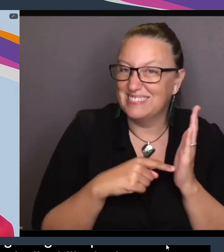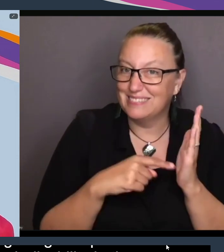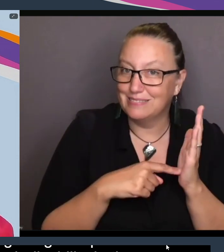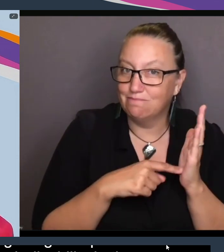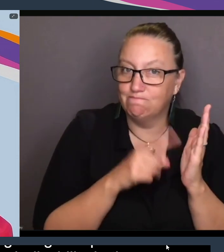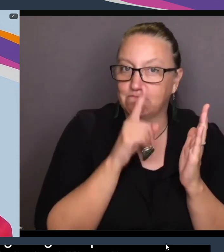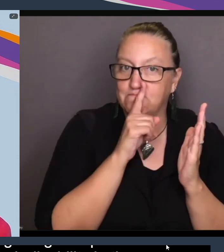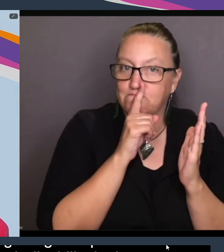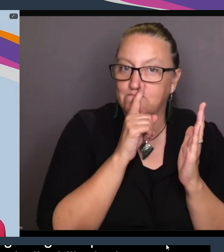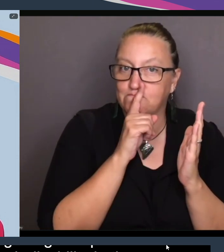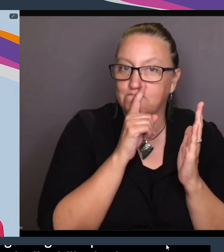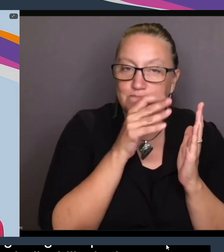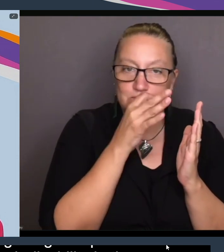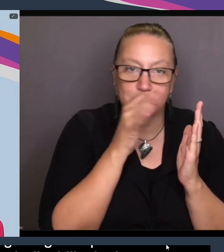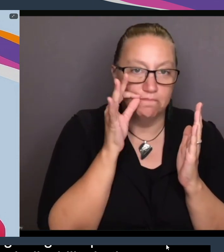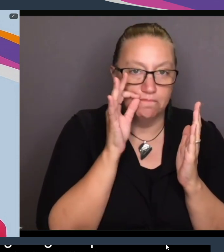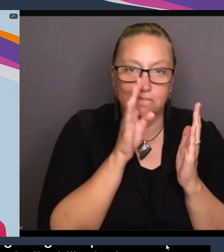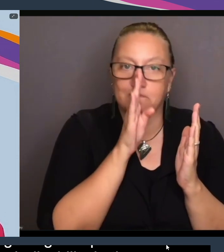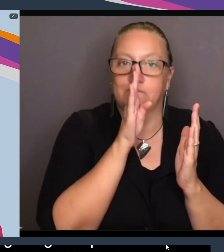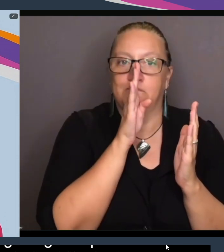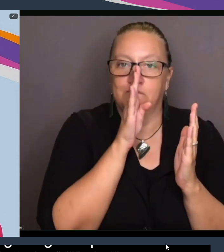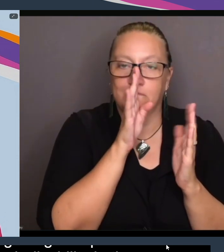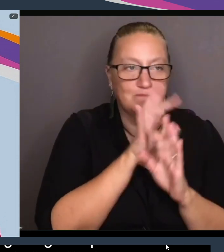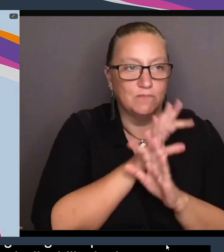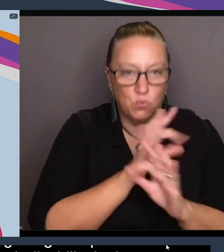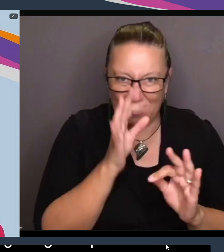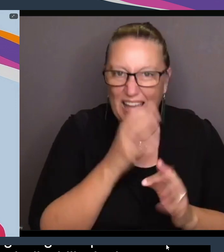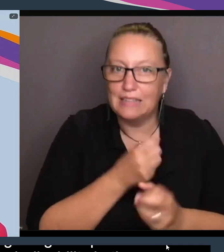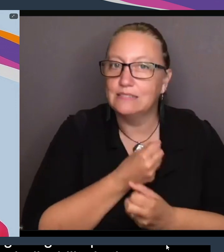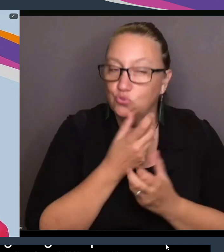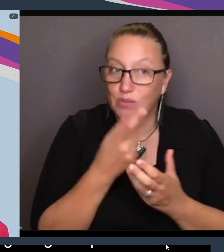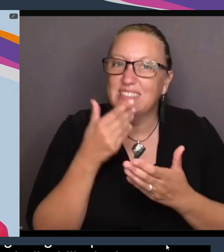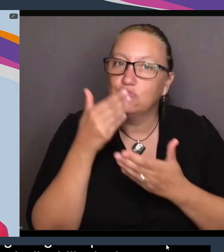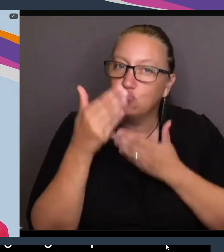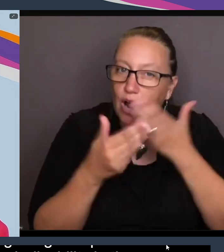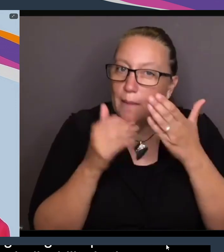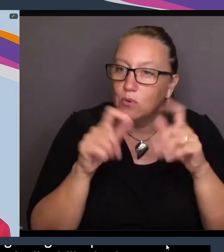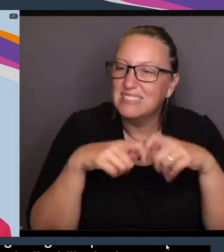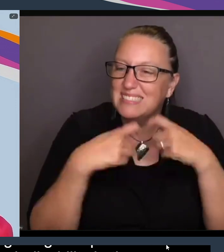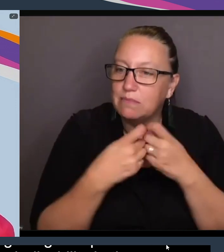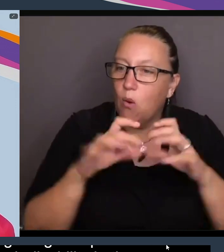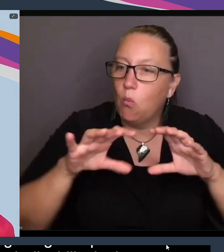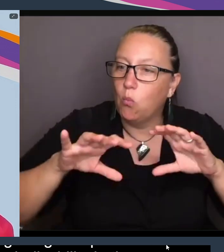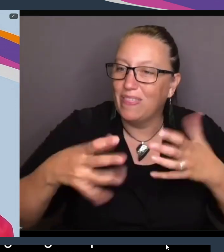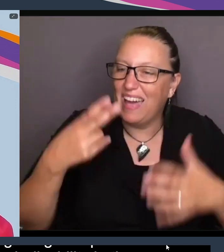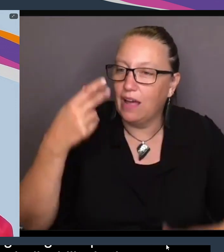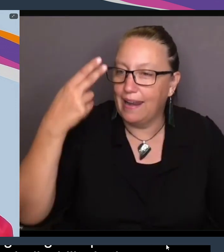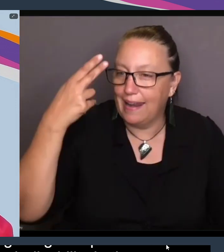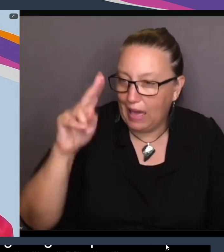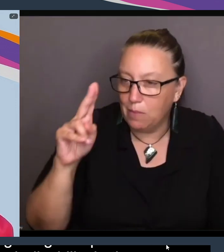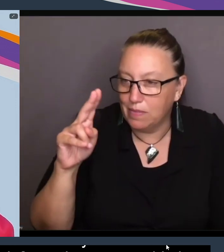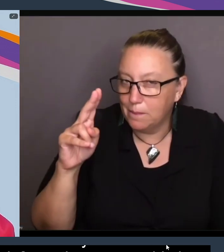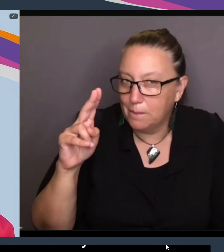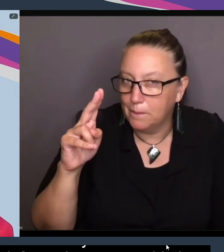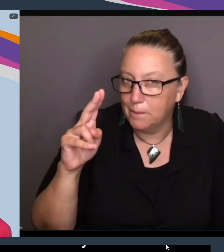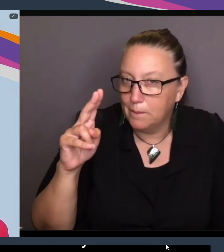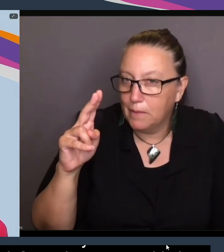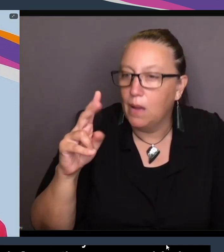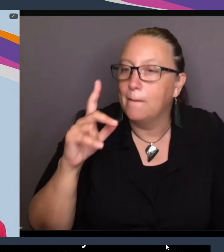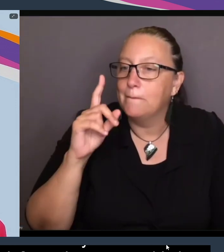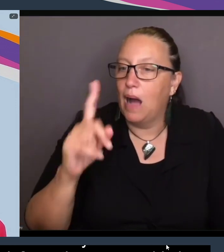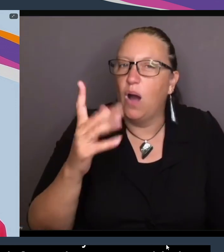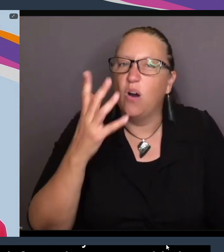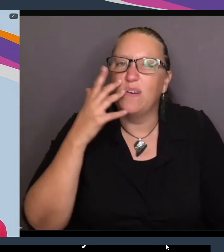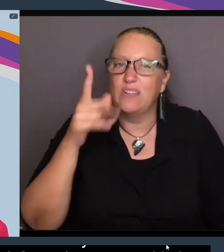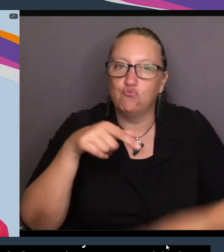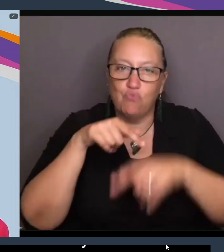is confidential. And so you can describe your teams without naming them, but obviously when you're relying